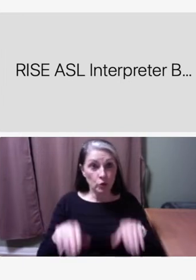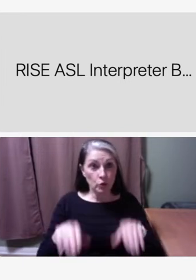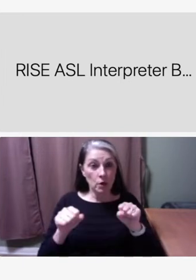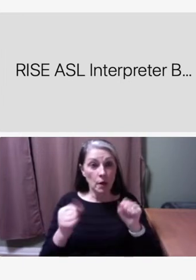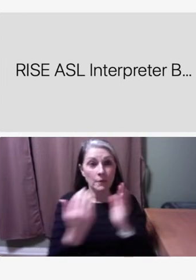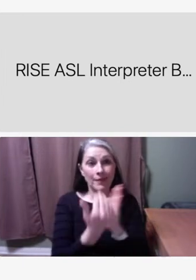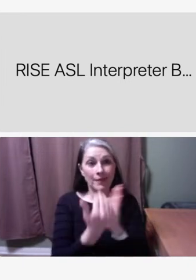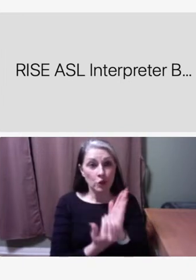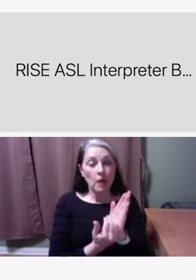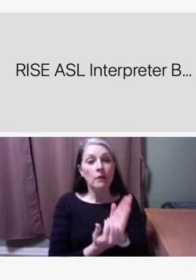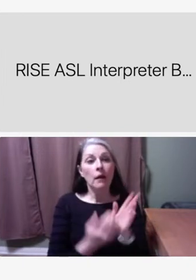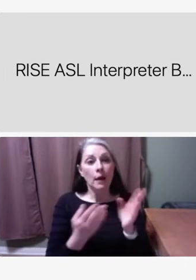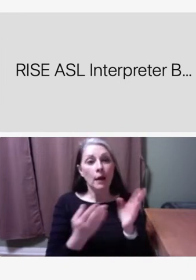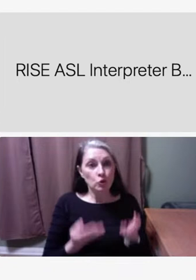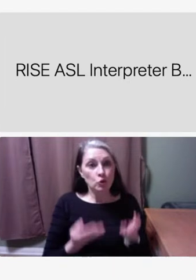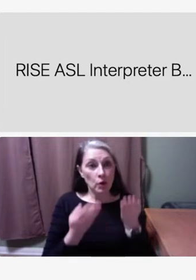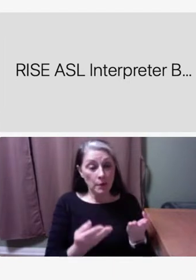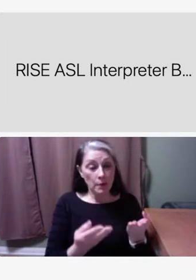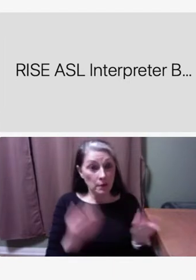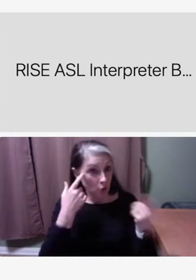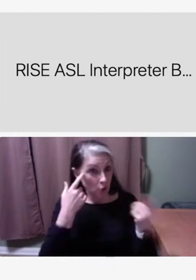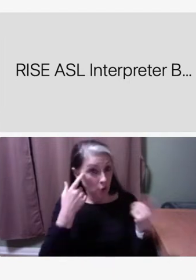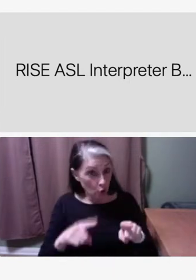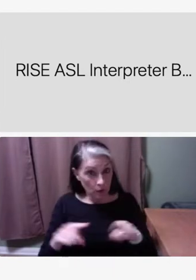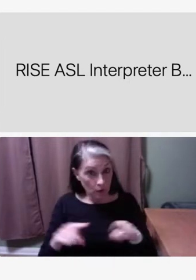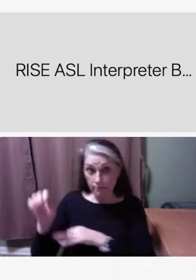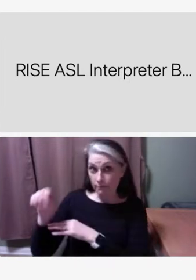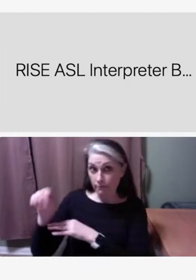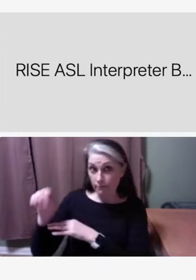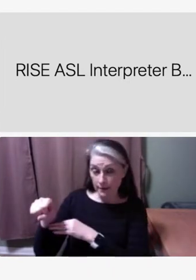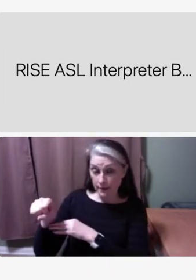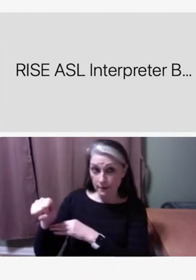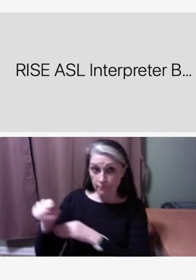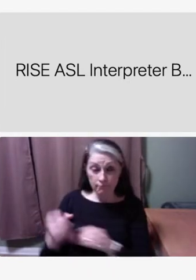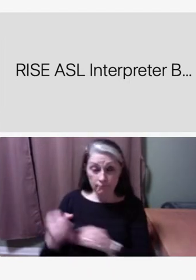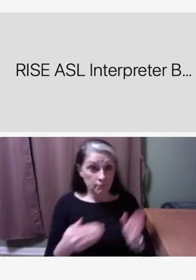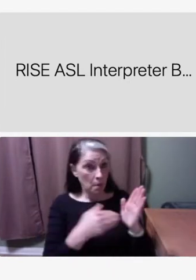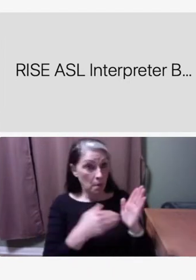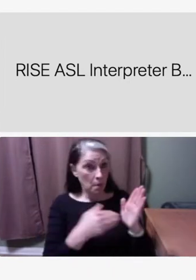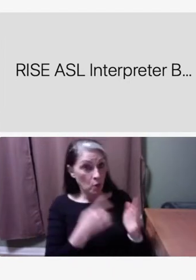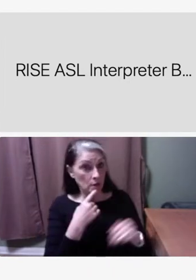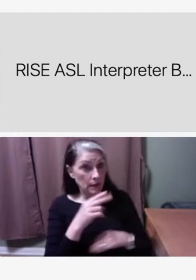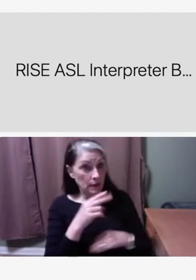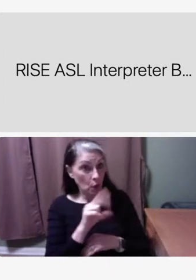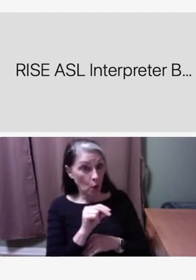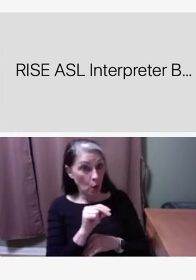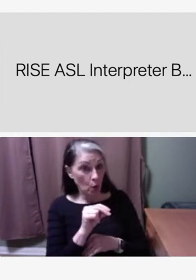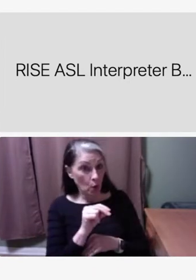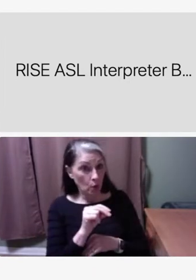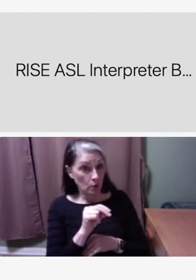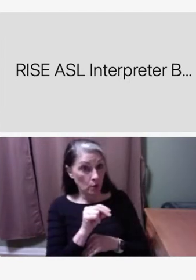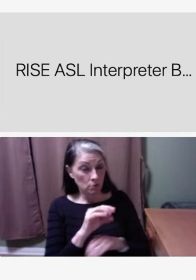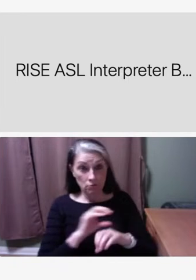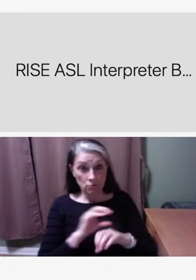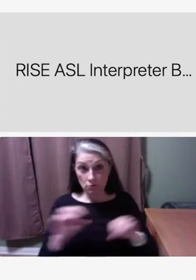favor say aye. All those opposed say nay. Any abstentions?